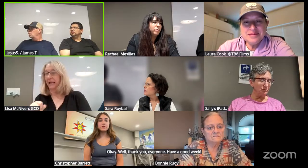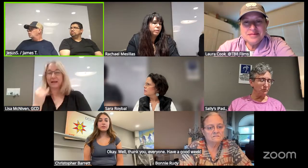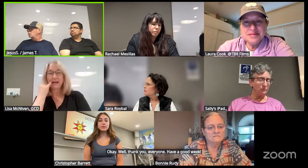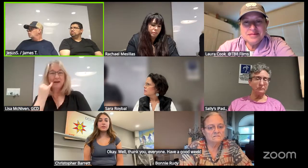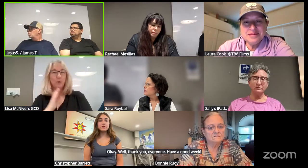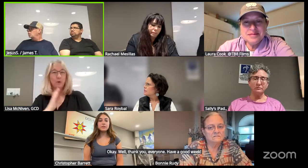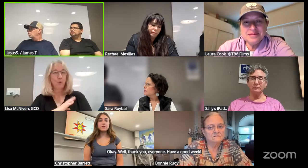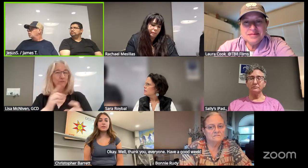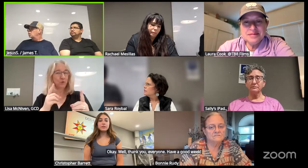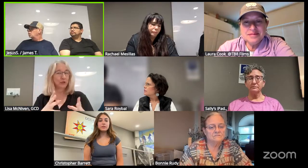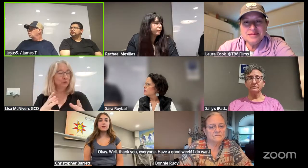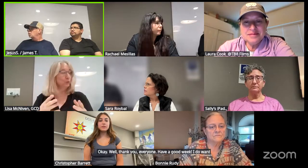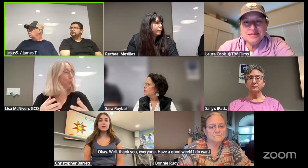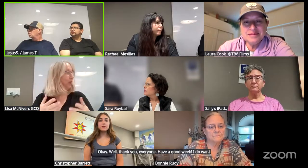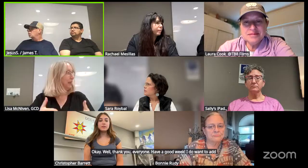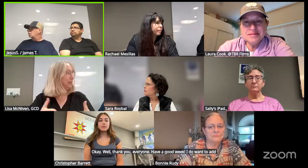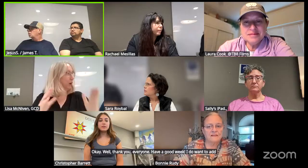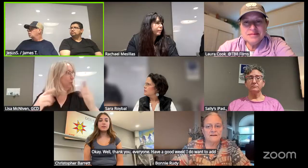I do want to add,